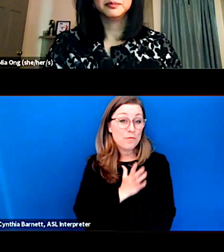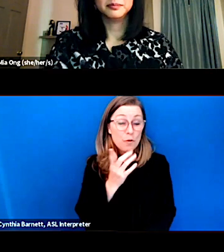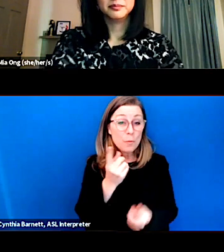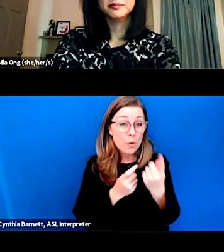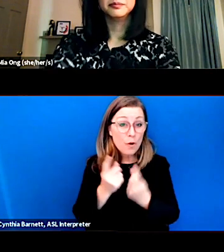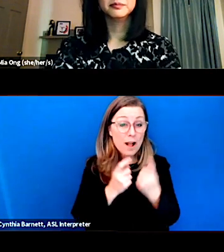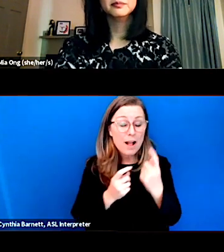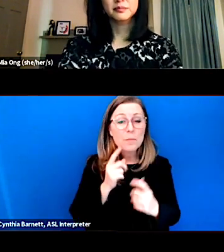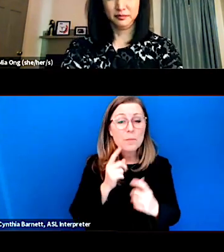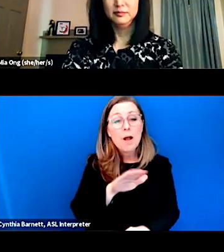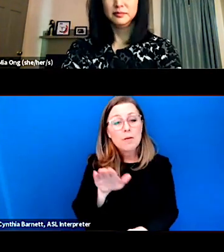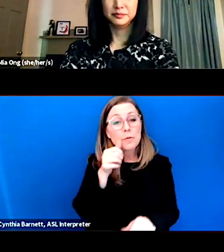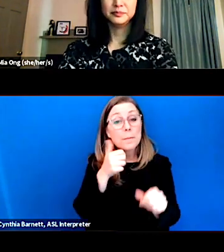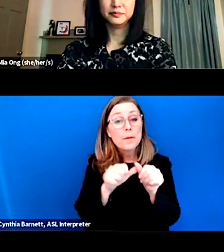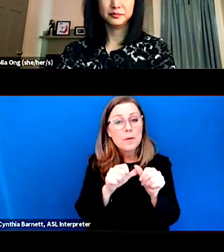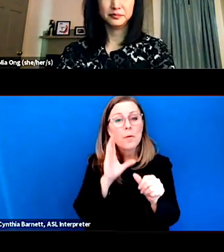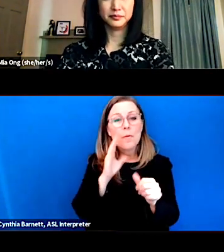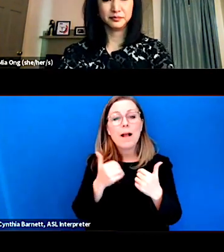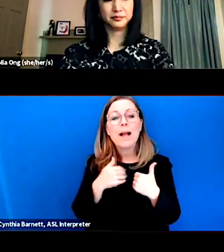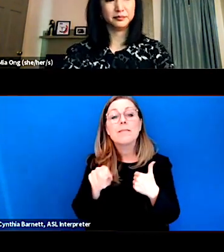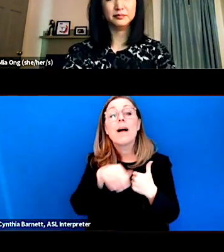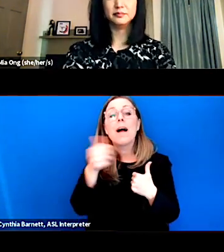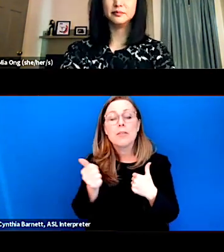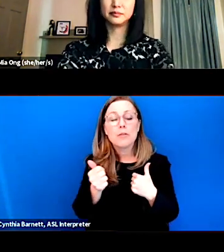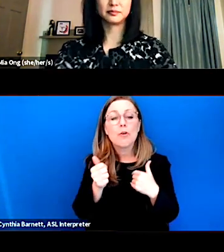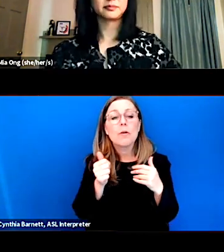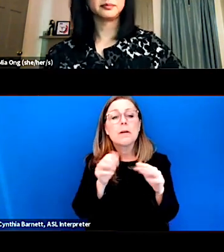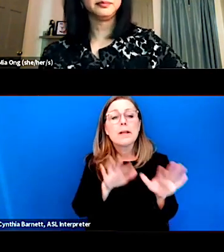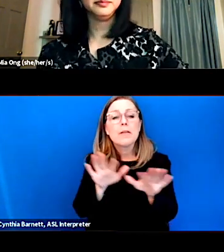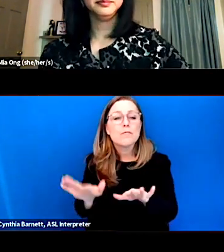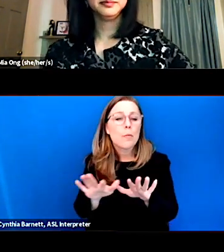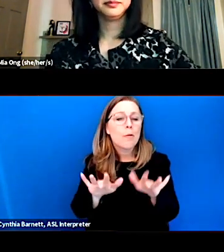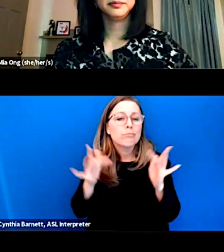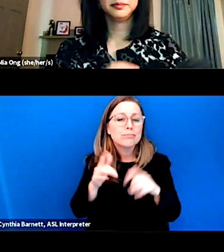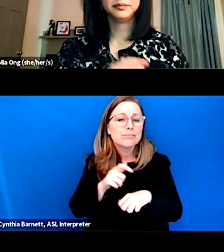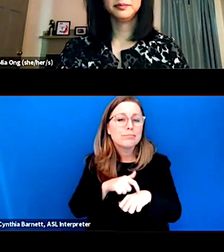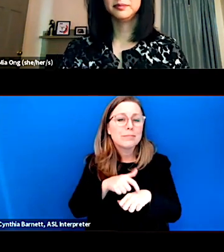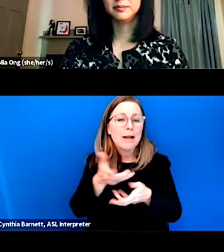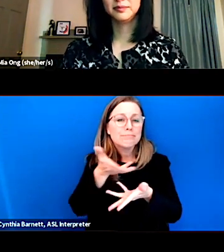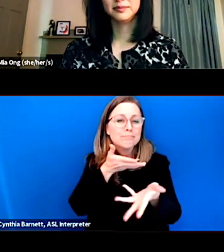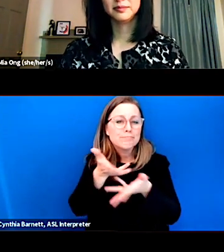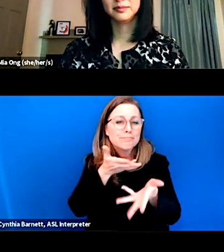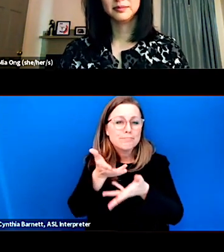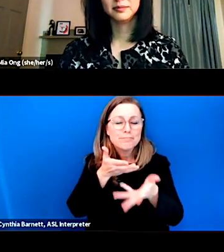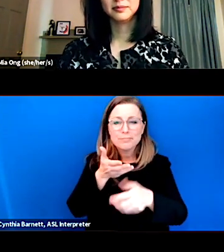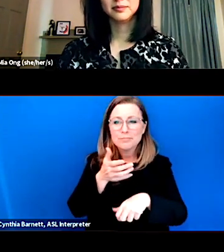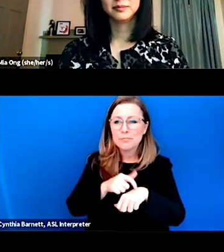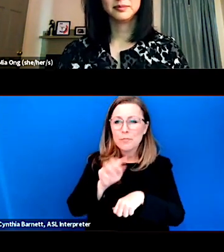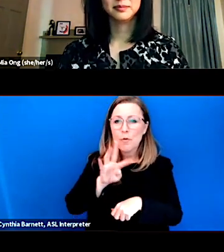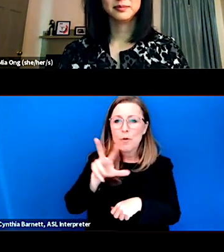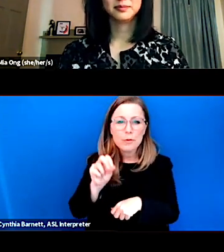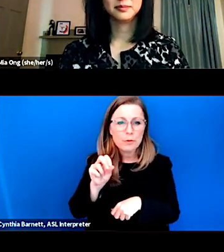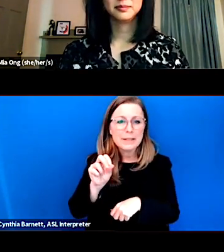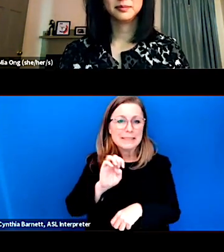this informal time at 4:30 Eastern time, 4:30 to 5:15. I'll put the question in or